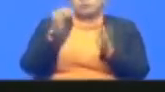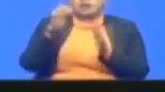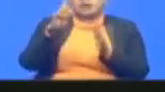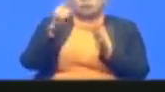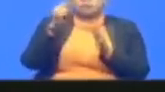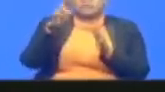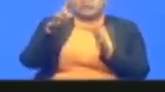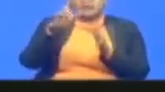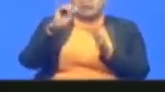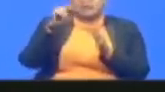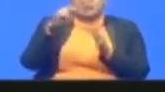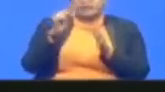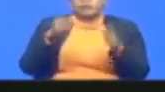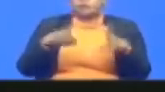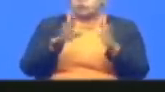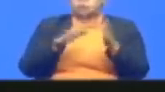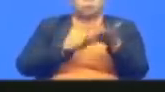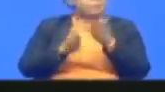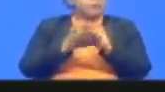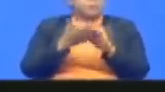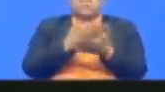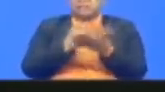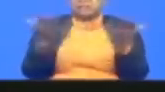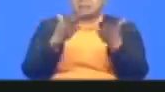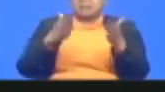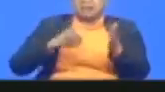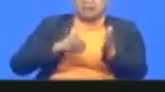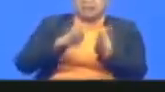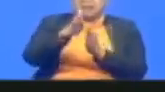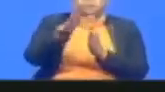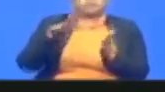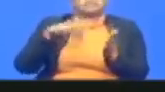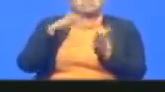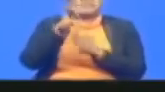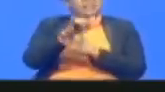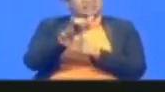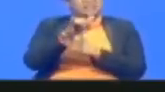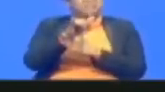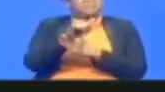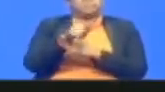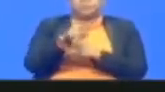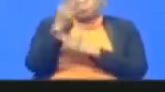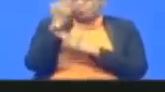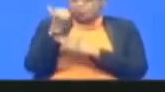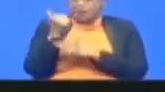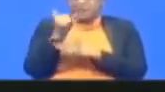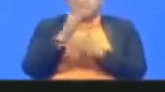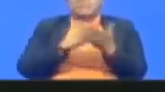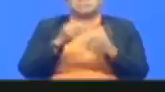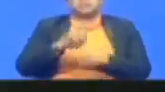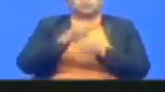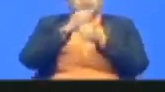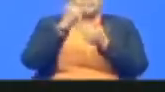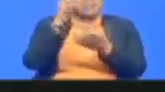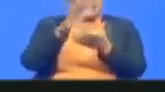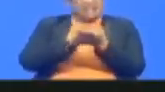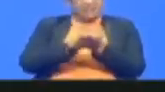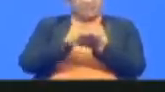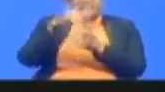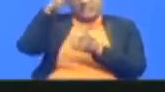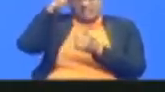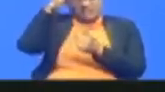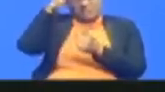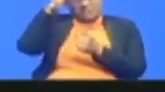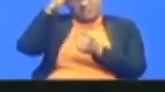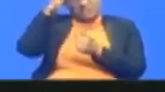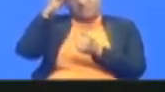the designated dedicated bus lanes, will accommodate the buses. This is why some stakeholders believe the government indeed put the